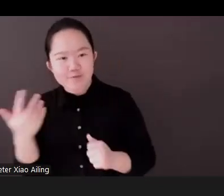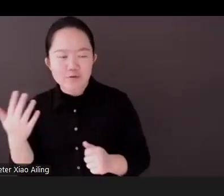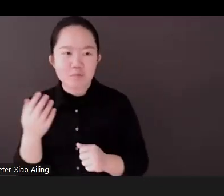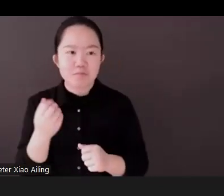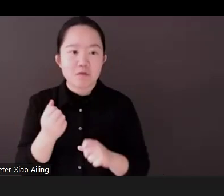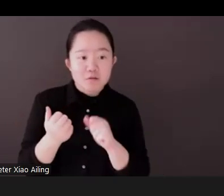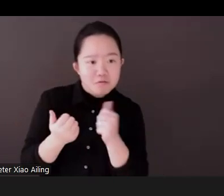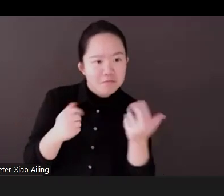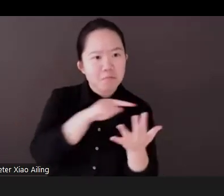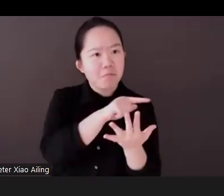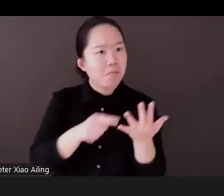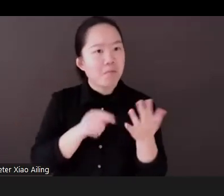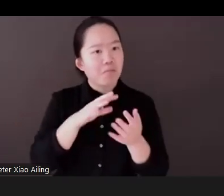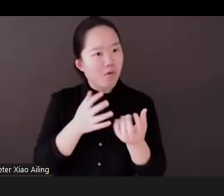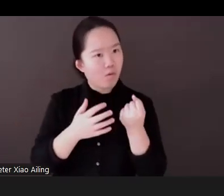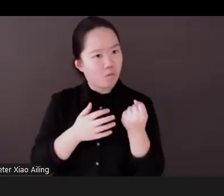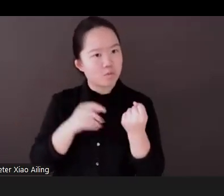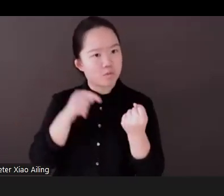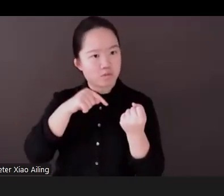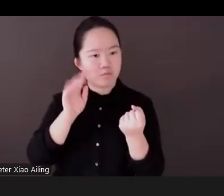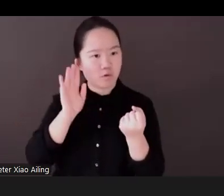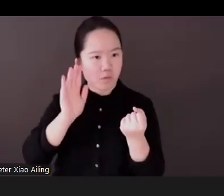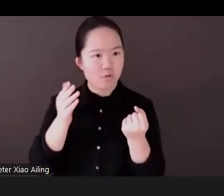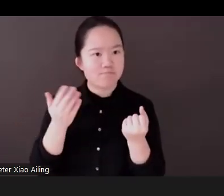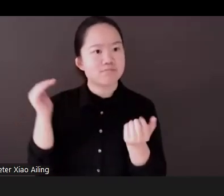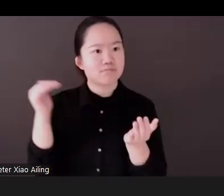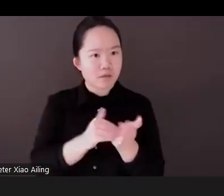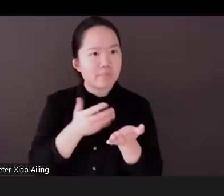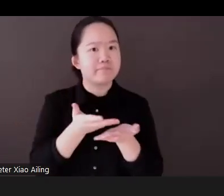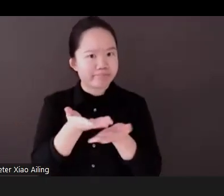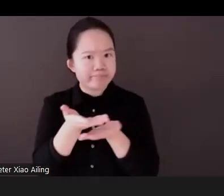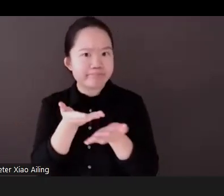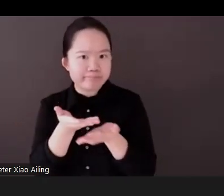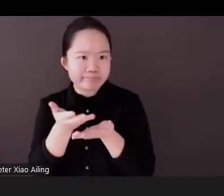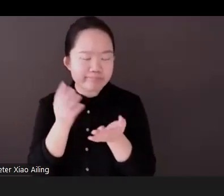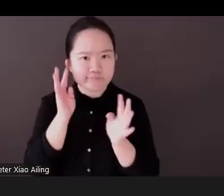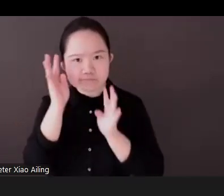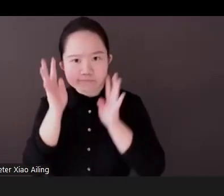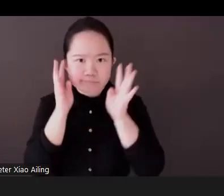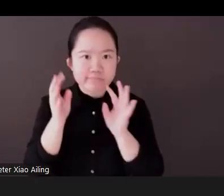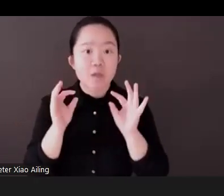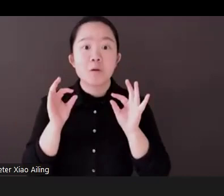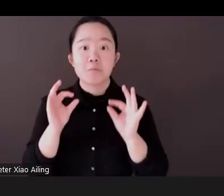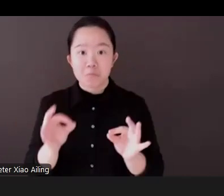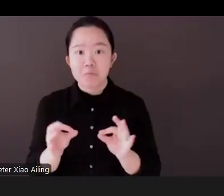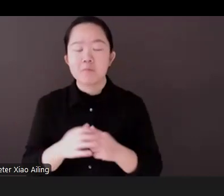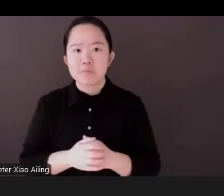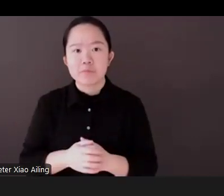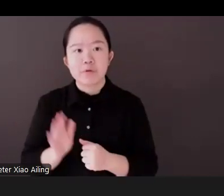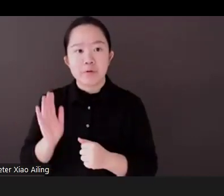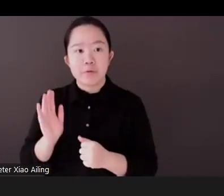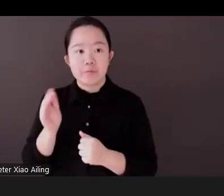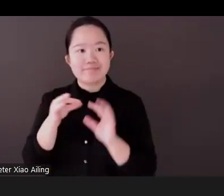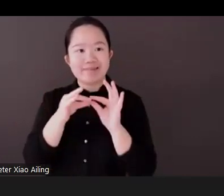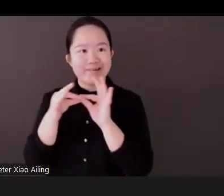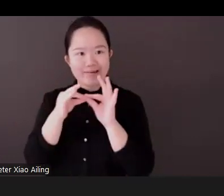in the chat about other legislation and the digital disability card and other things that don't really match with this program. So we will try to provide all the links to